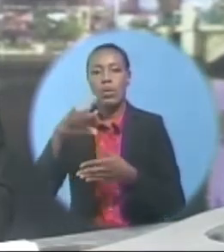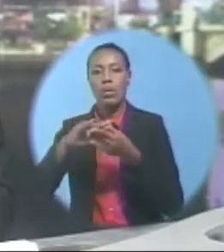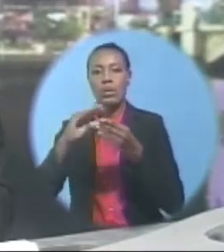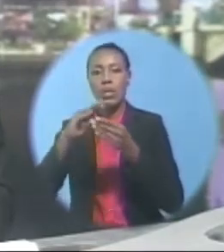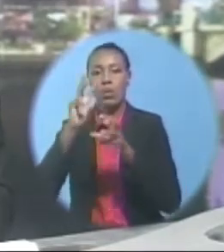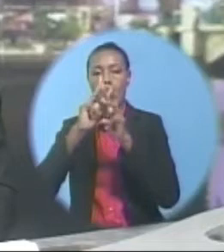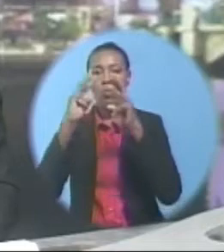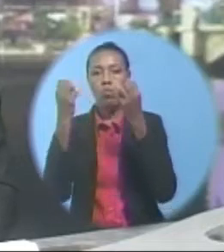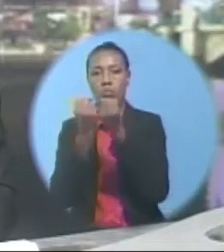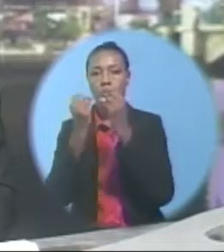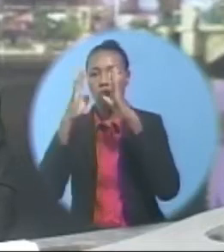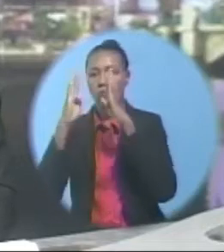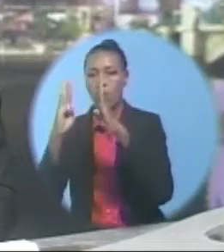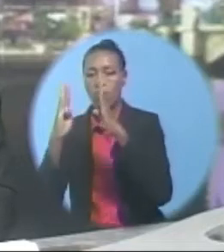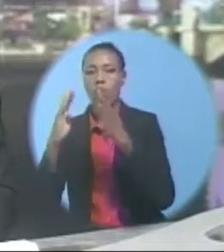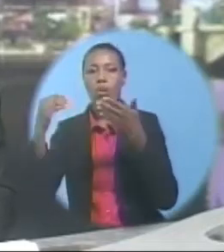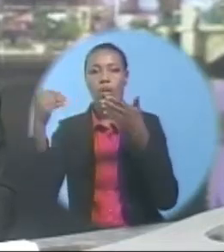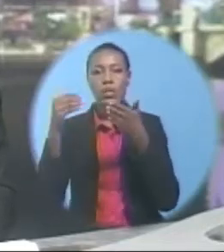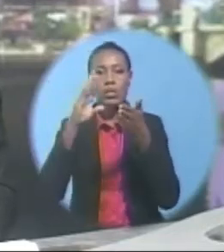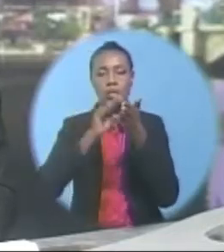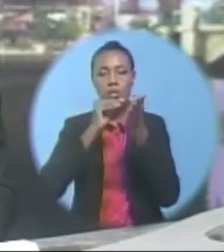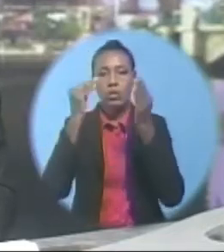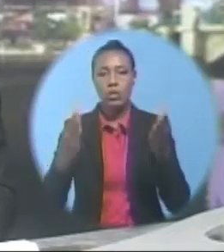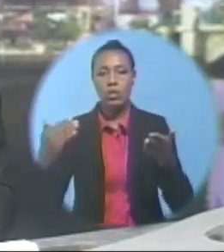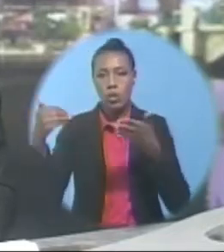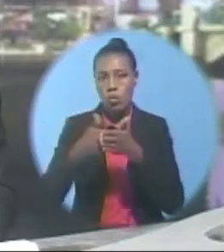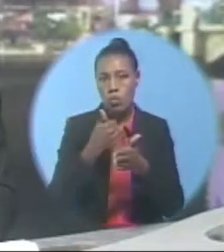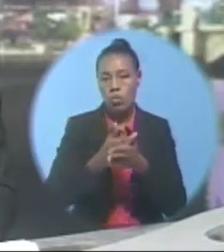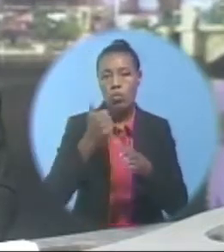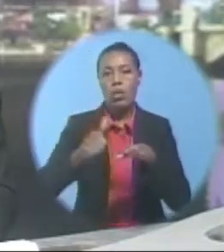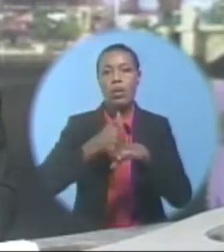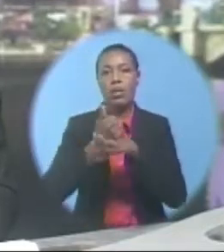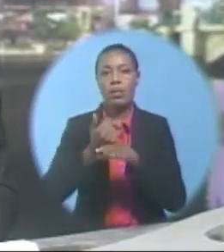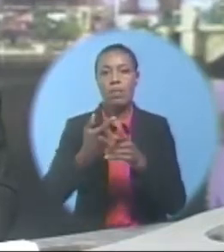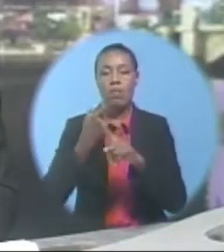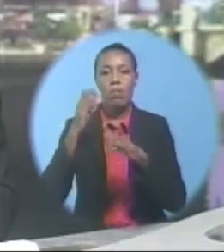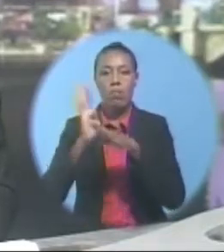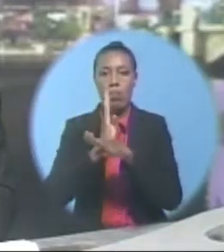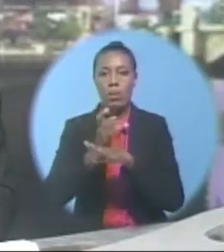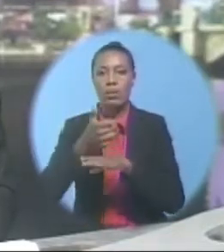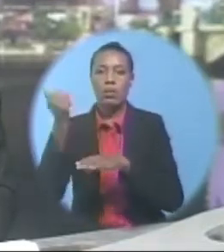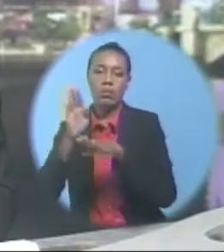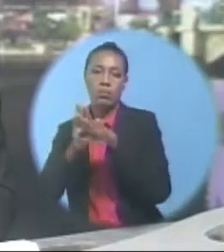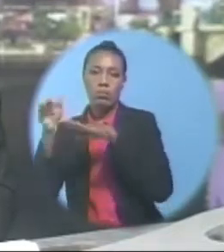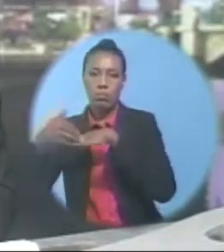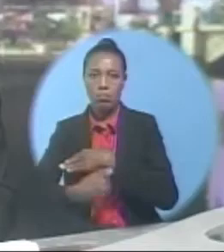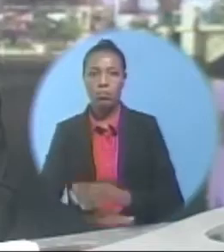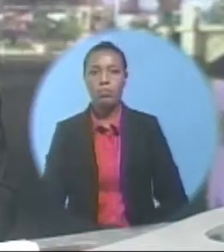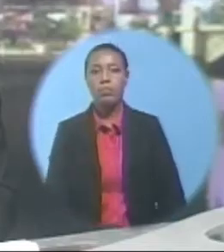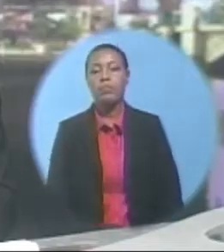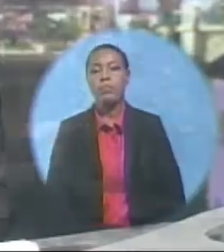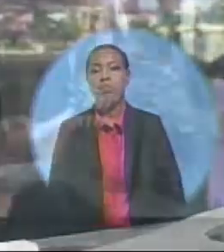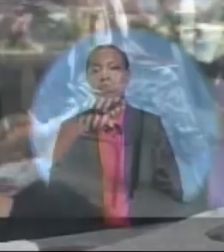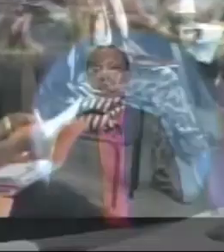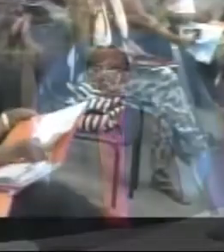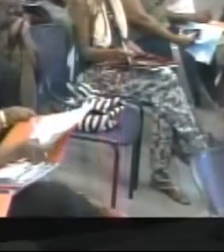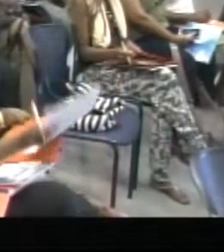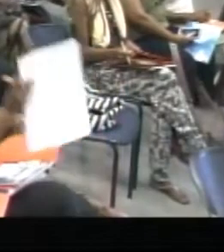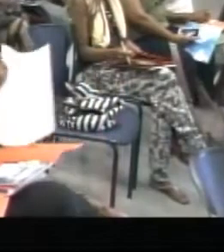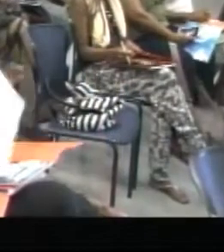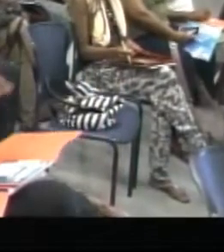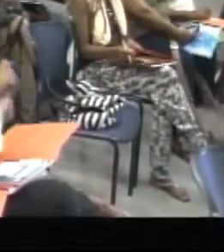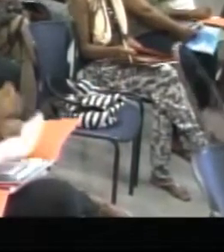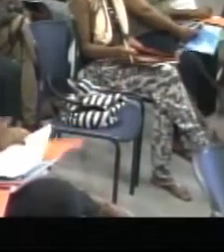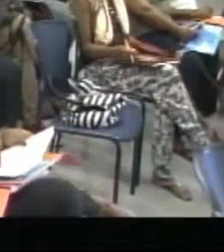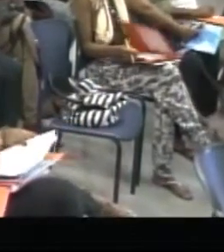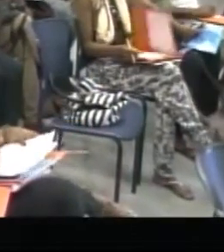newly qualified and established teachers from Barbados and the region. Sharika Griffith has more. While many of their colleagues